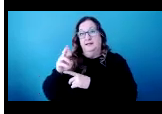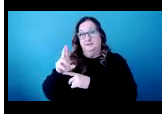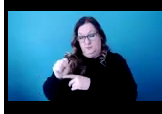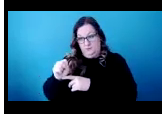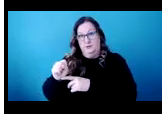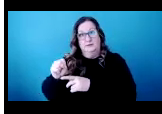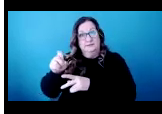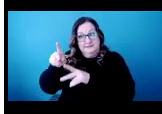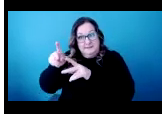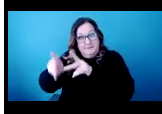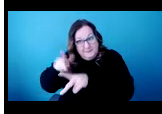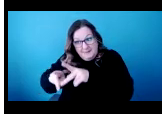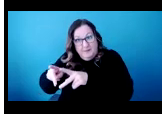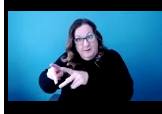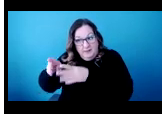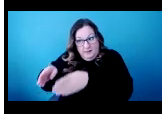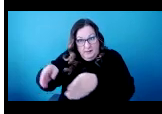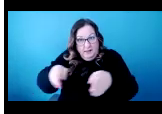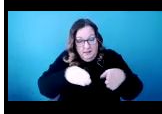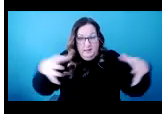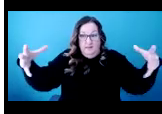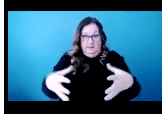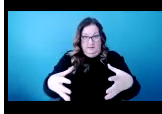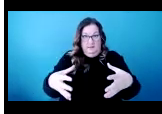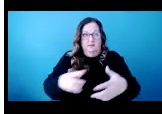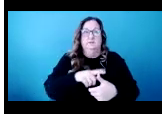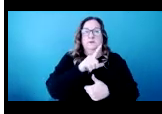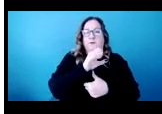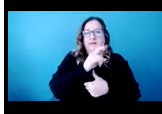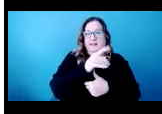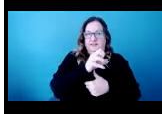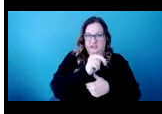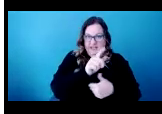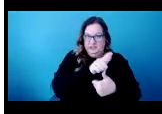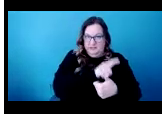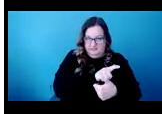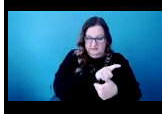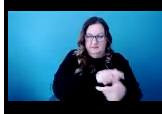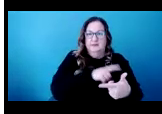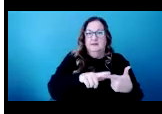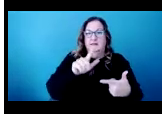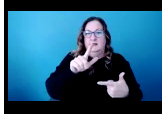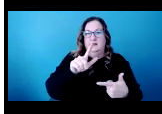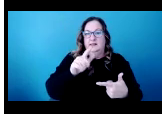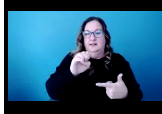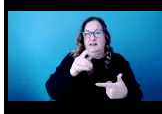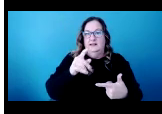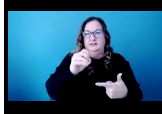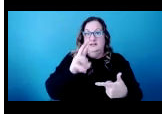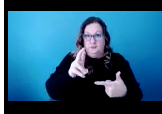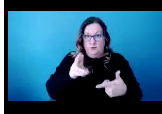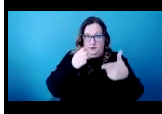legislators. So the legislation, legislator, and legislature. Kind of a fun word